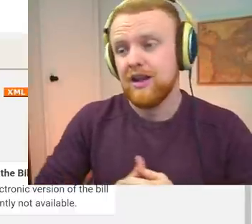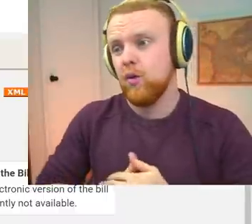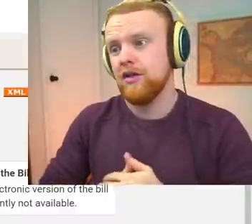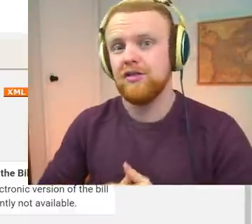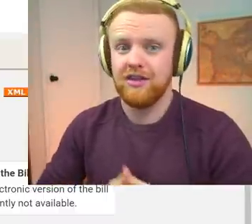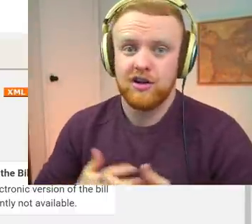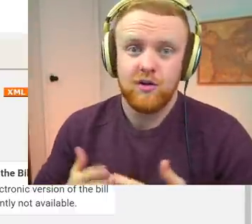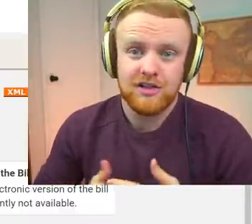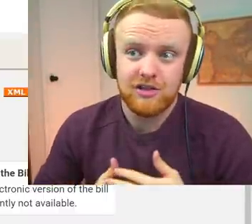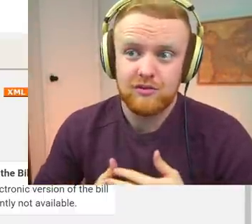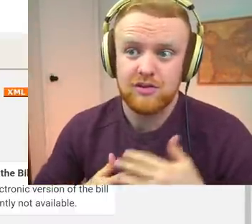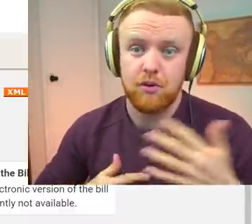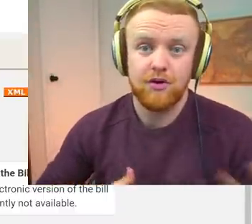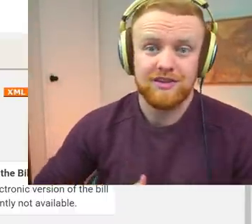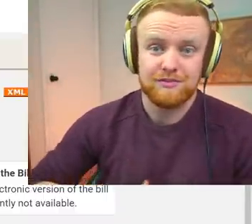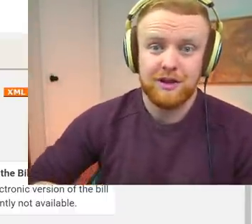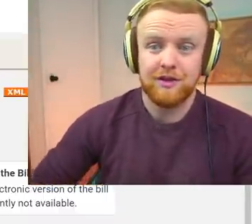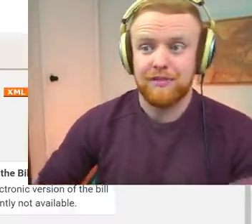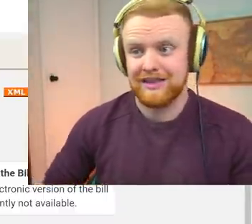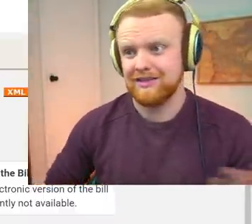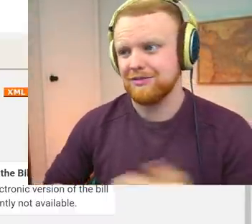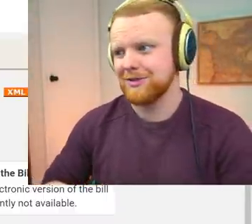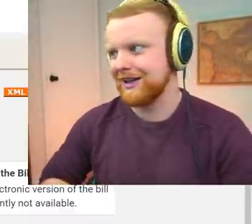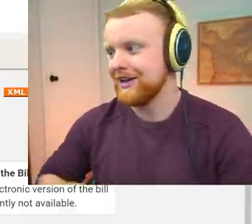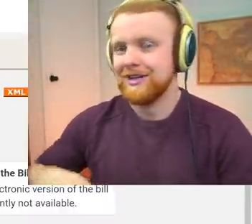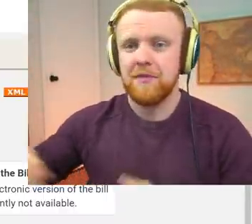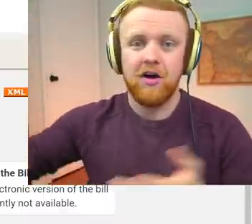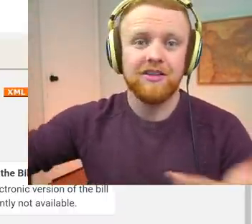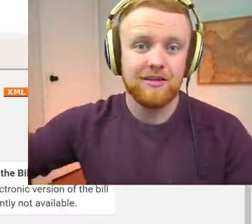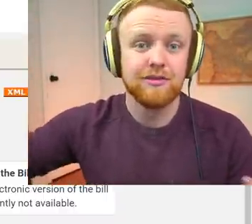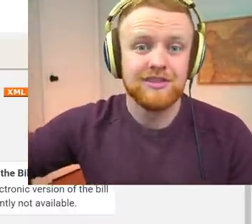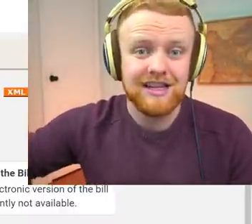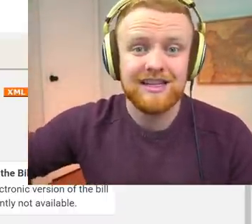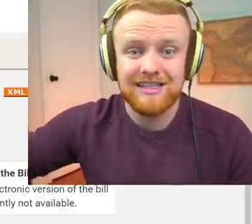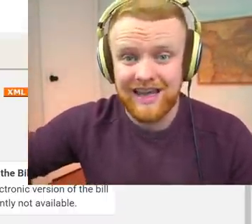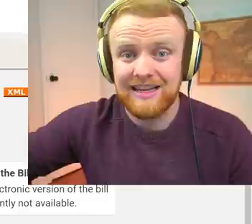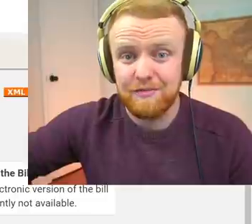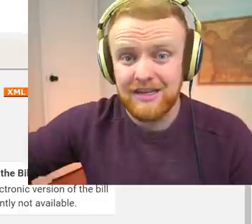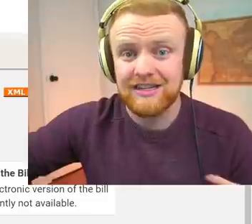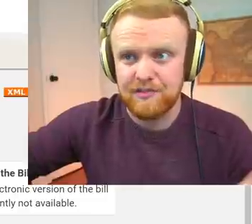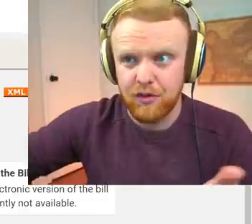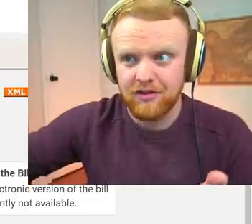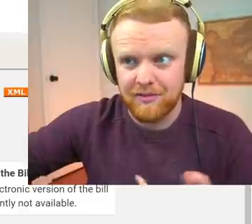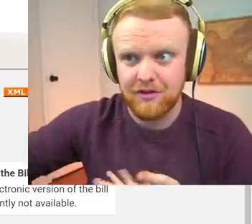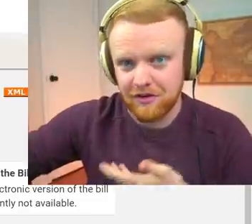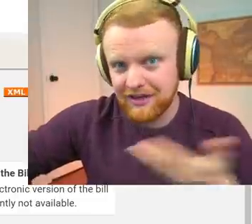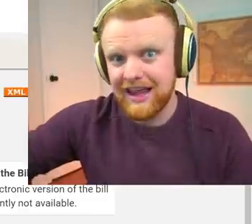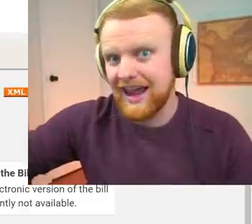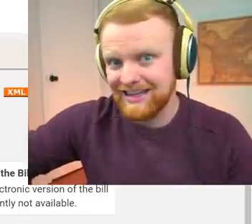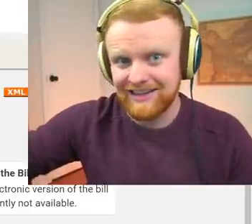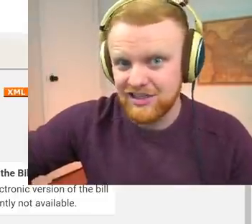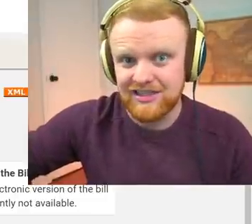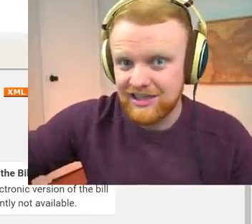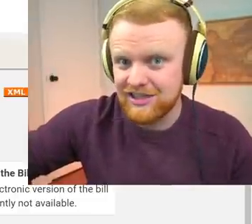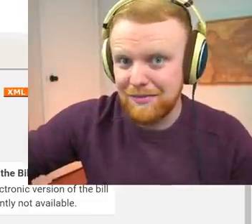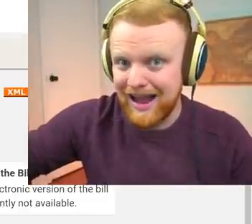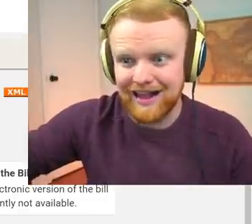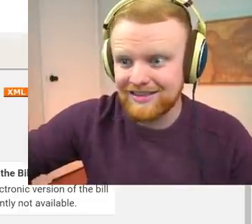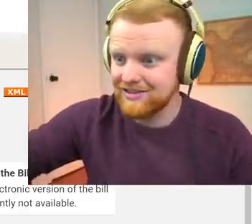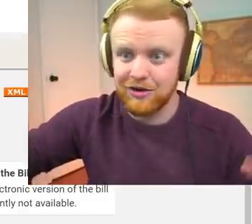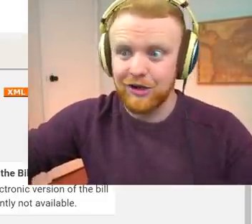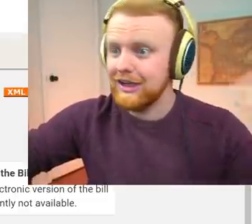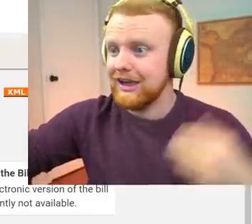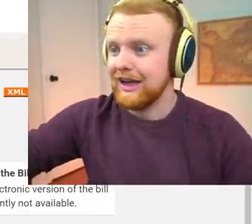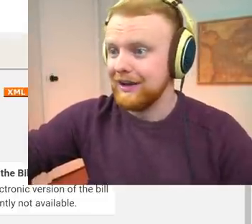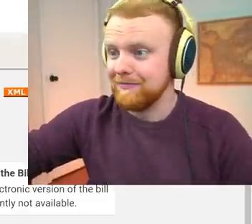Party, whether or not they're going to support this bill and pass it through. Now, all the Liberals need is the NDP to support them in order to get any legislation